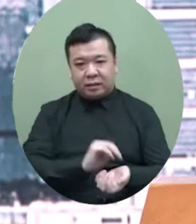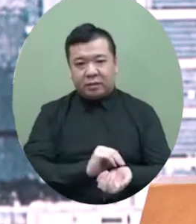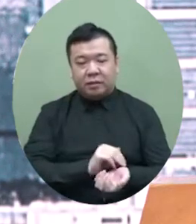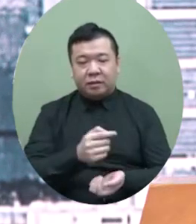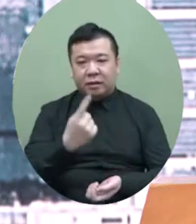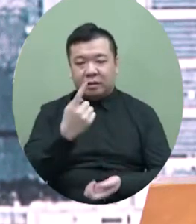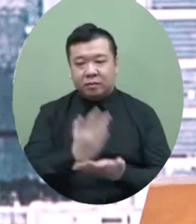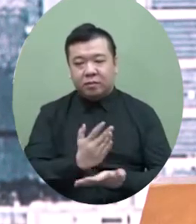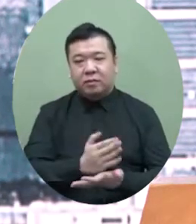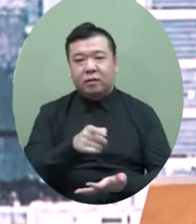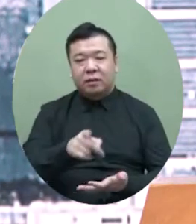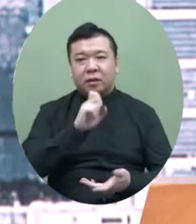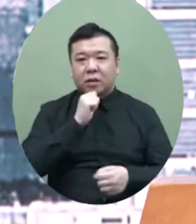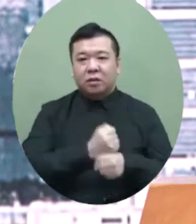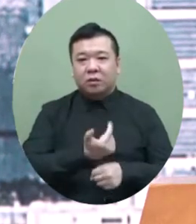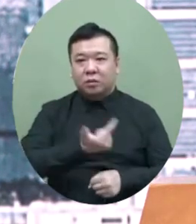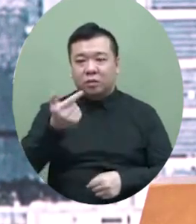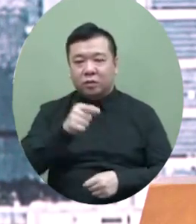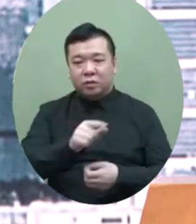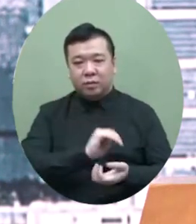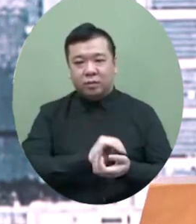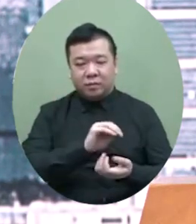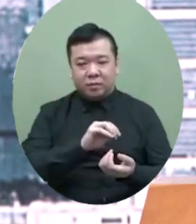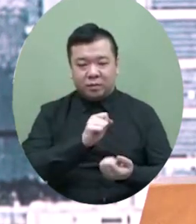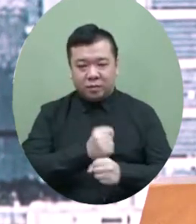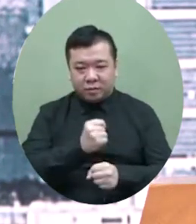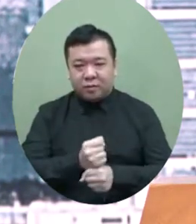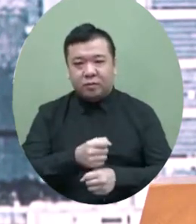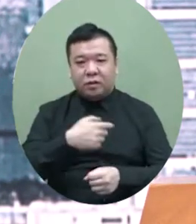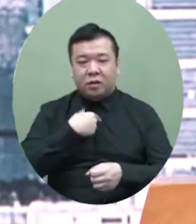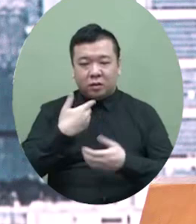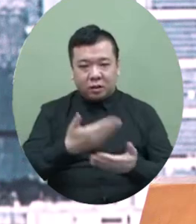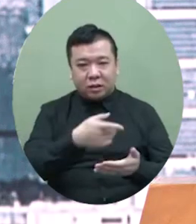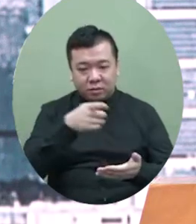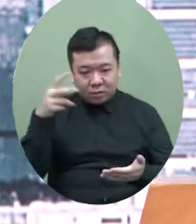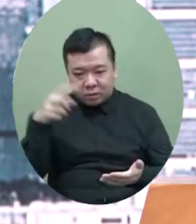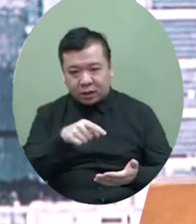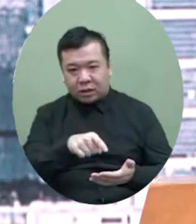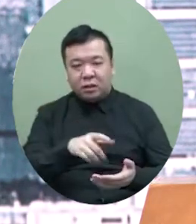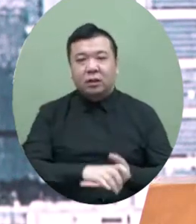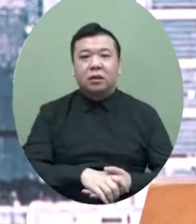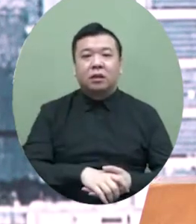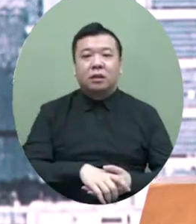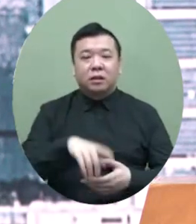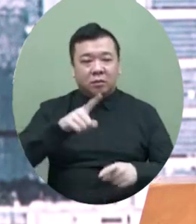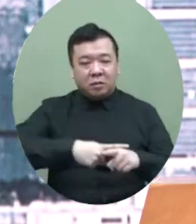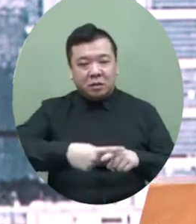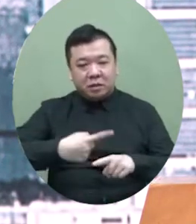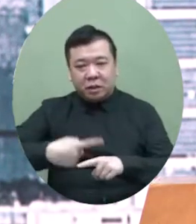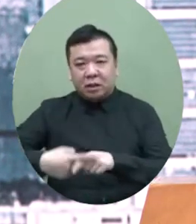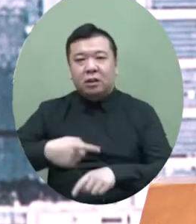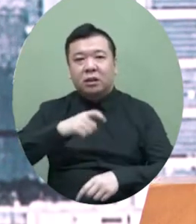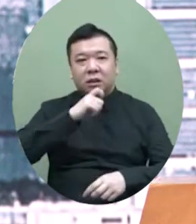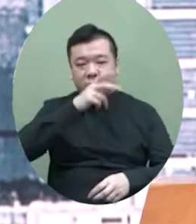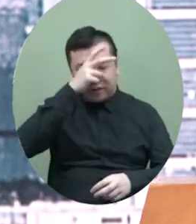would refer you to read my latest monthly report on the government's efforts in fighting COVID-19, because